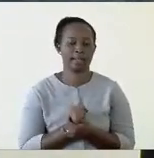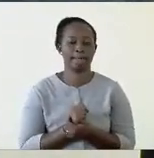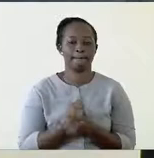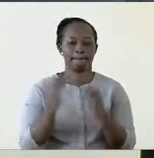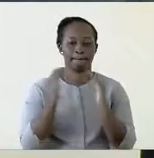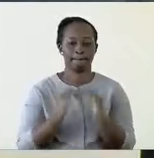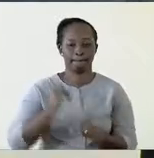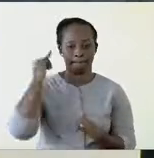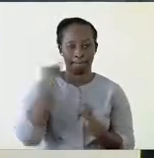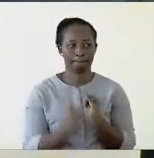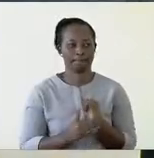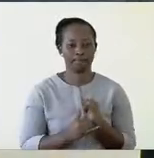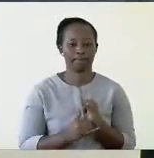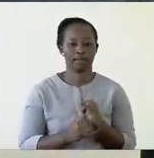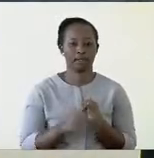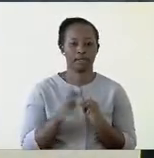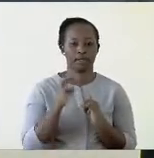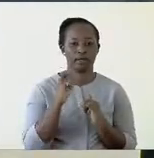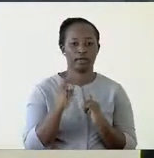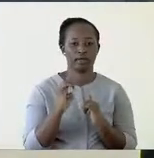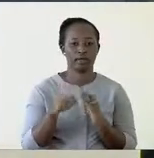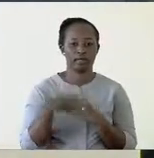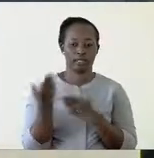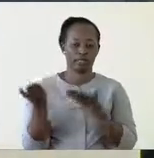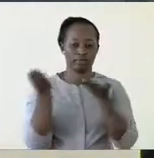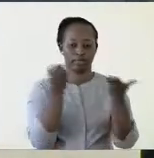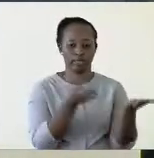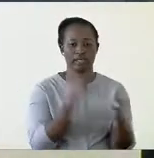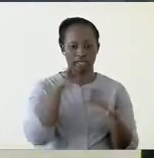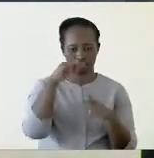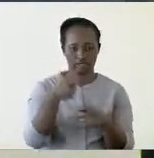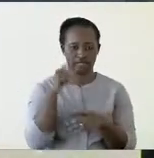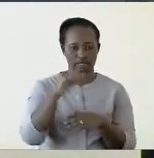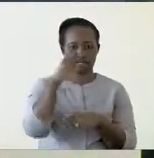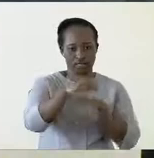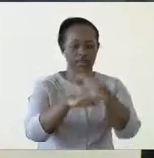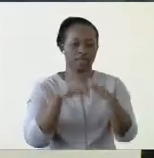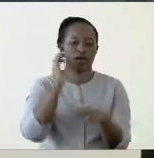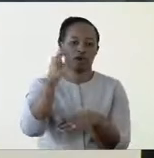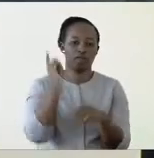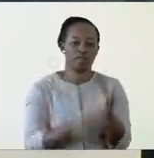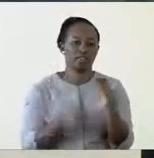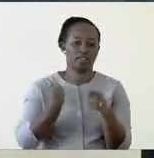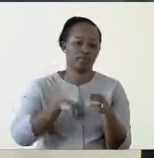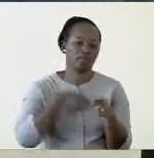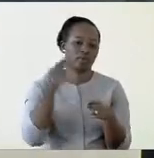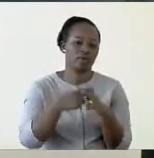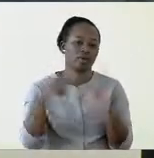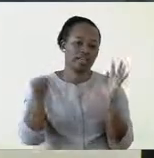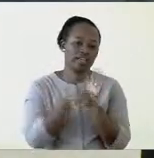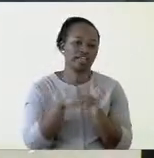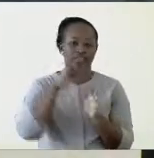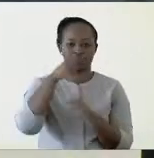the last one. Effectors automatically, they bring the response. These are the steps of what you call negative